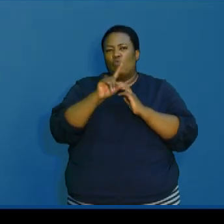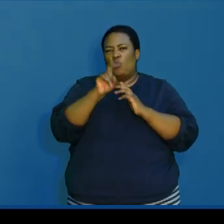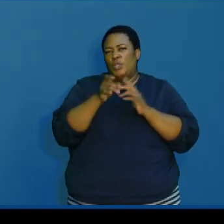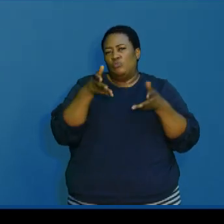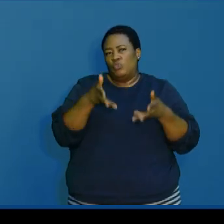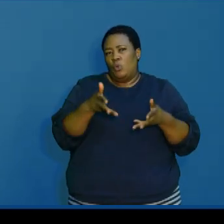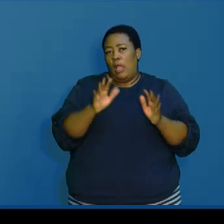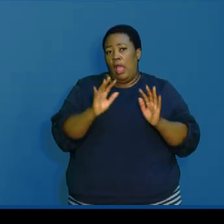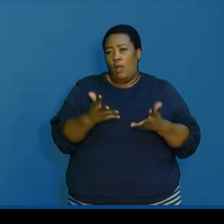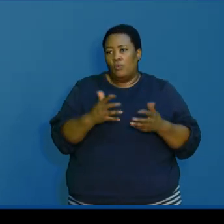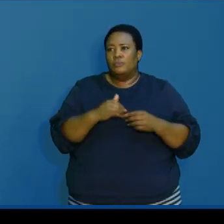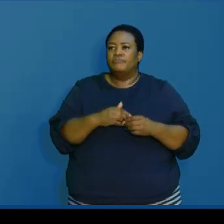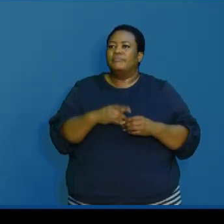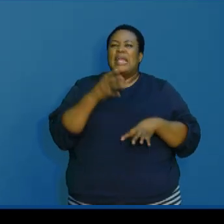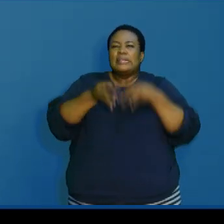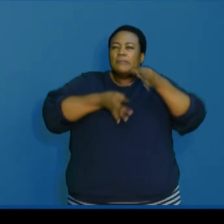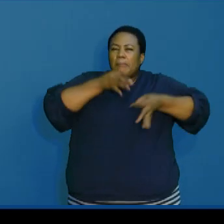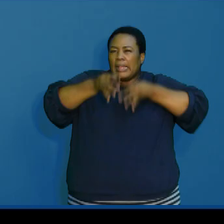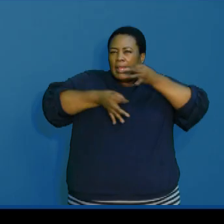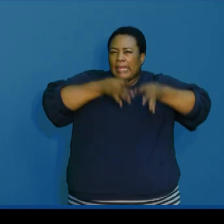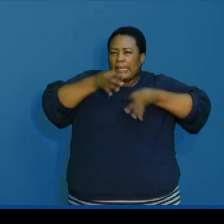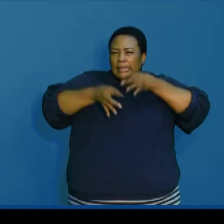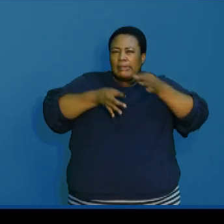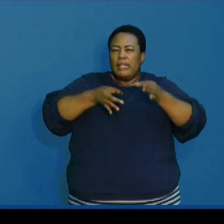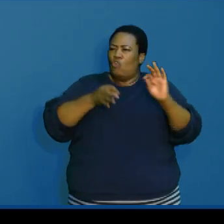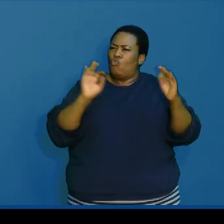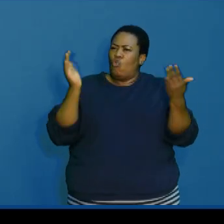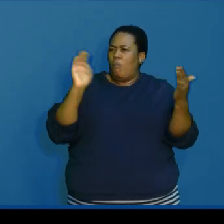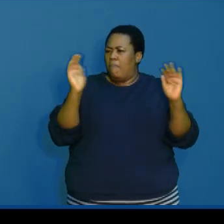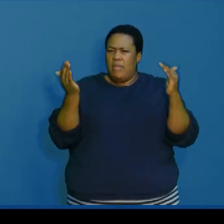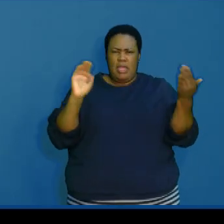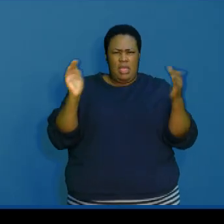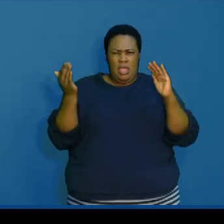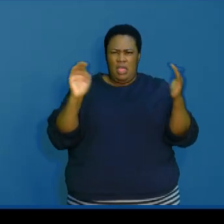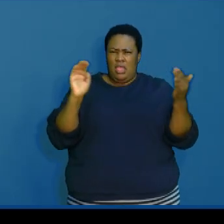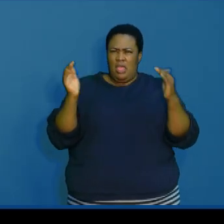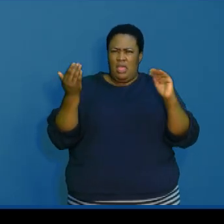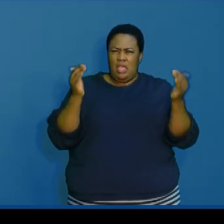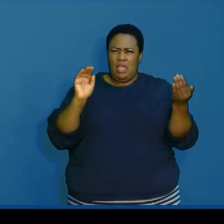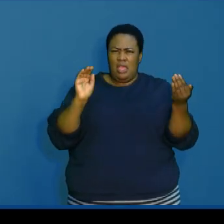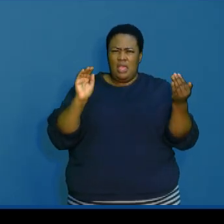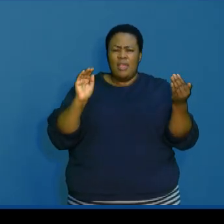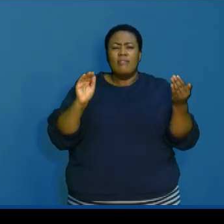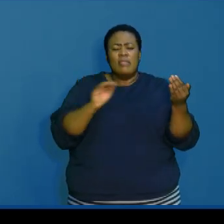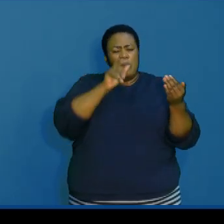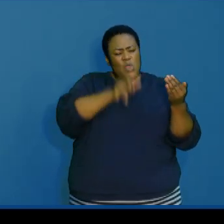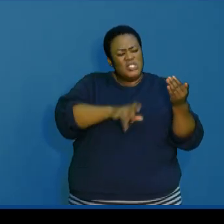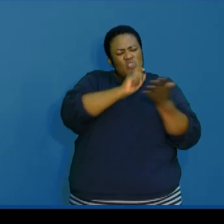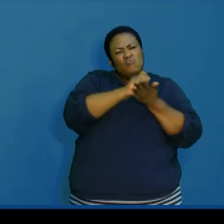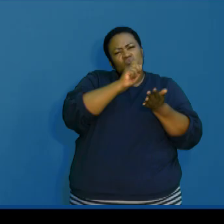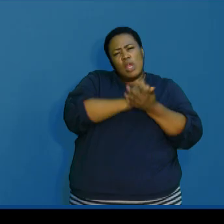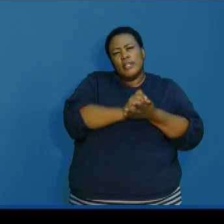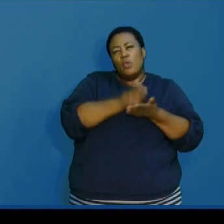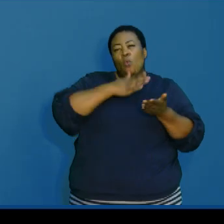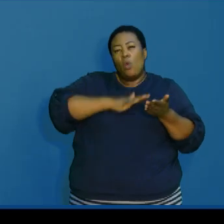are explain, compare. What is the writer's intention?